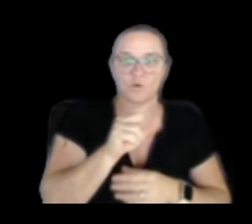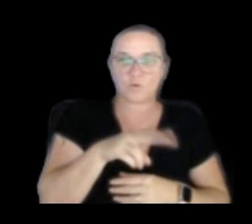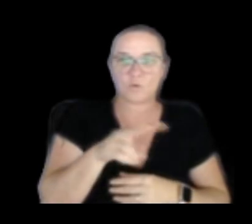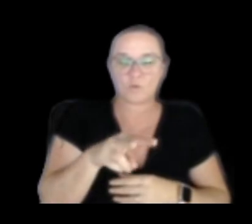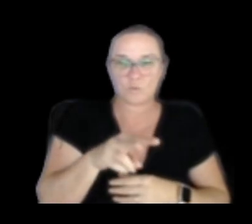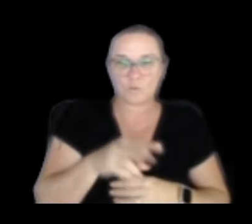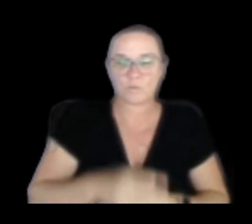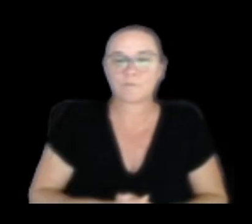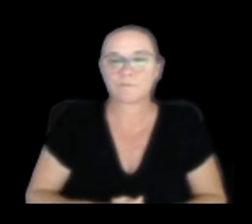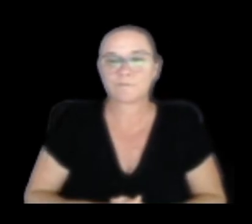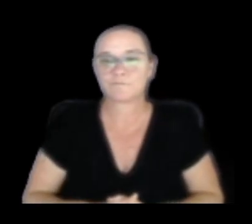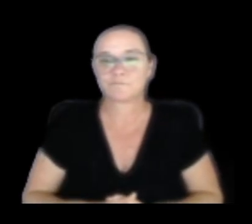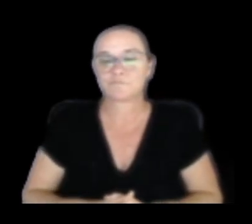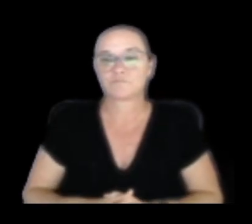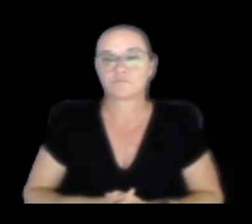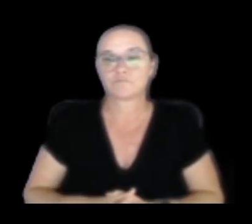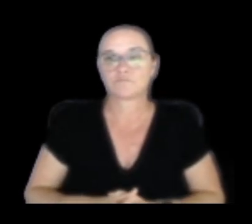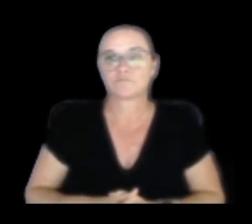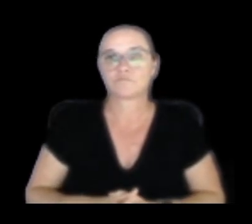And the